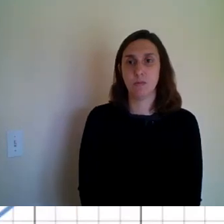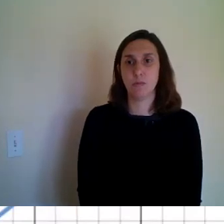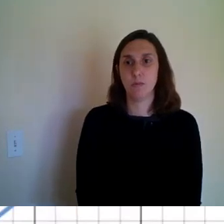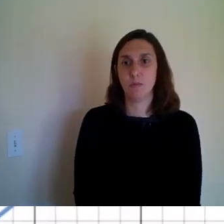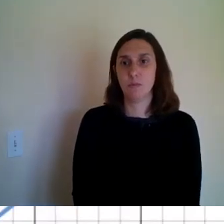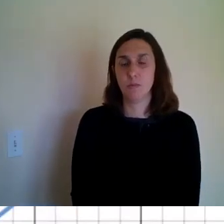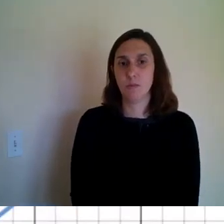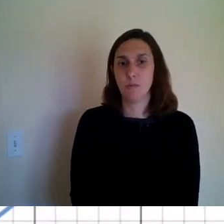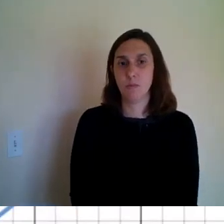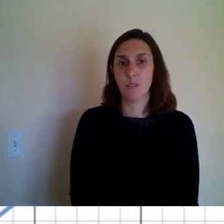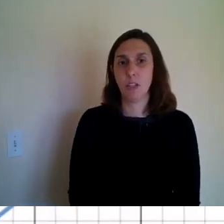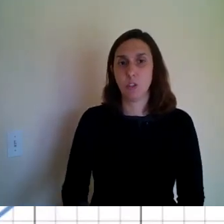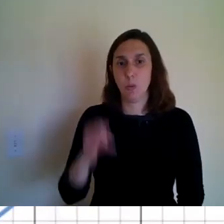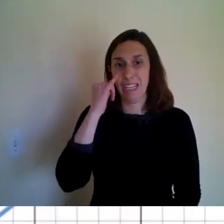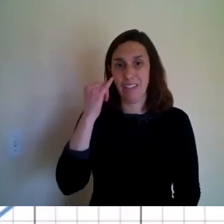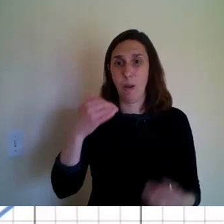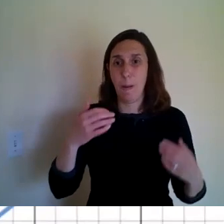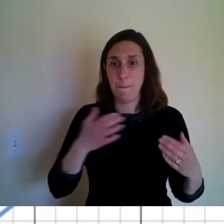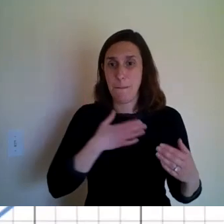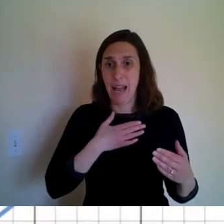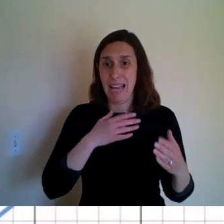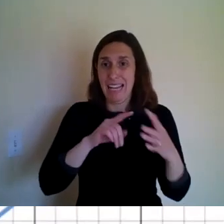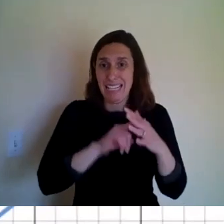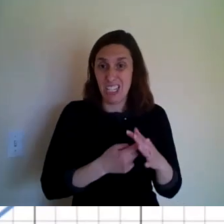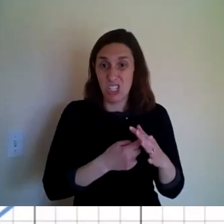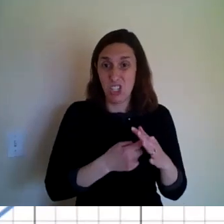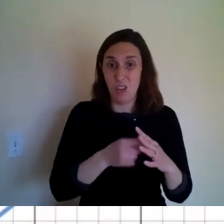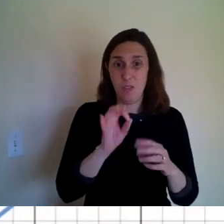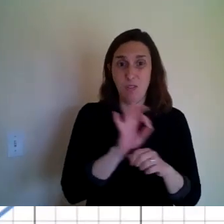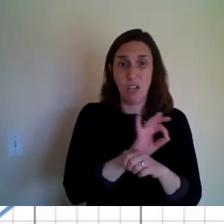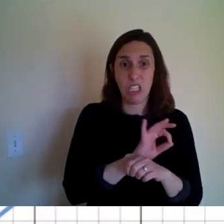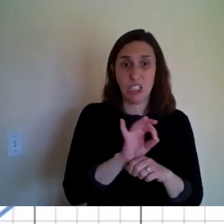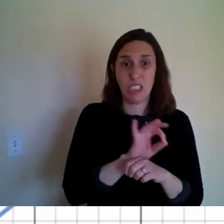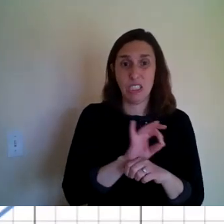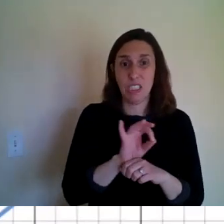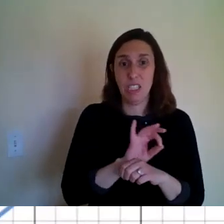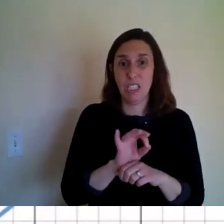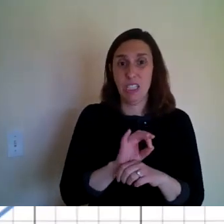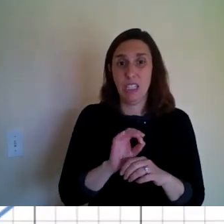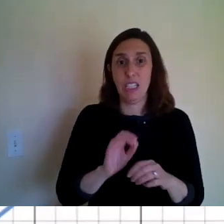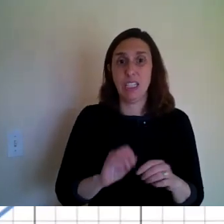is equal to x cubed plus 2,